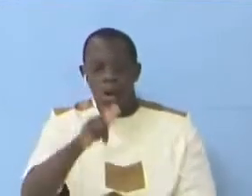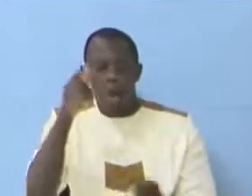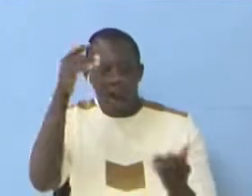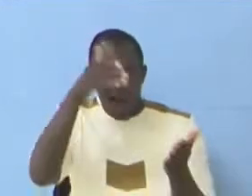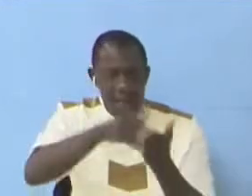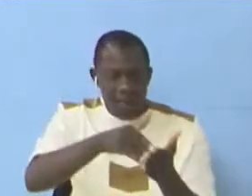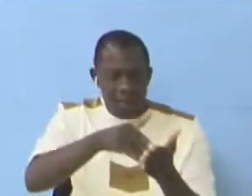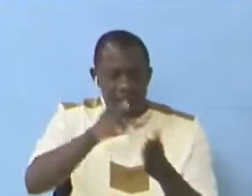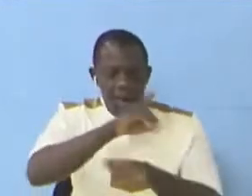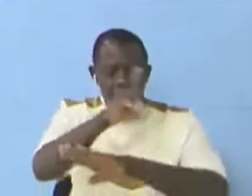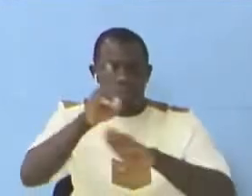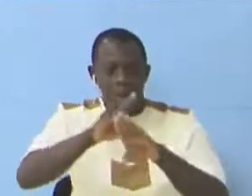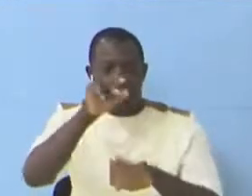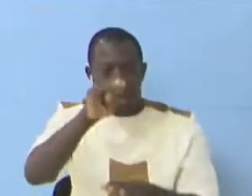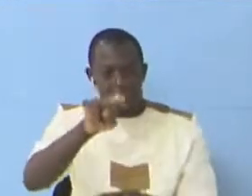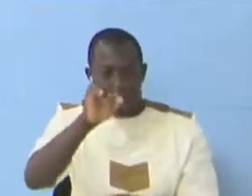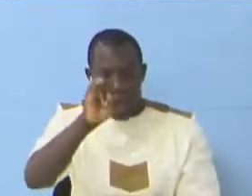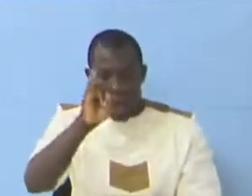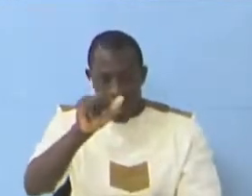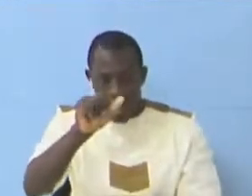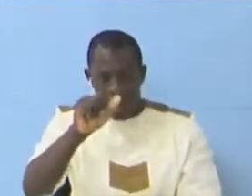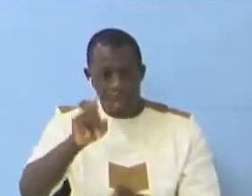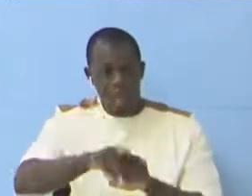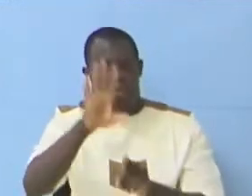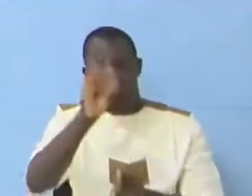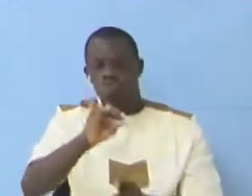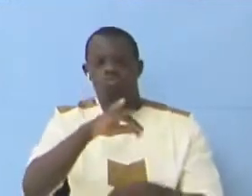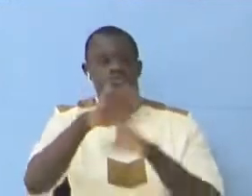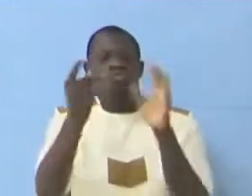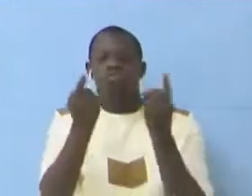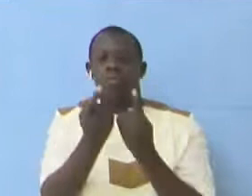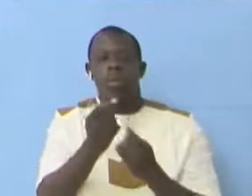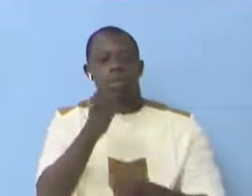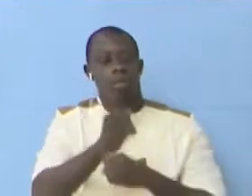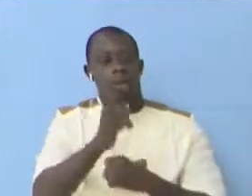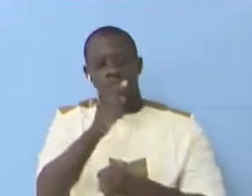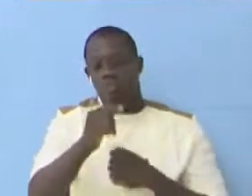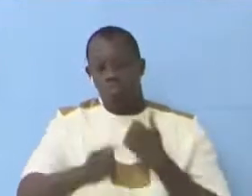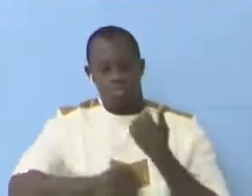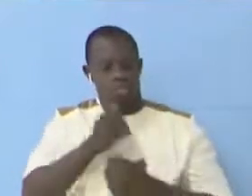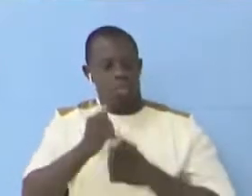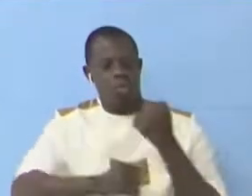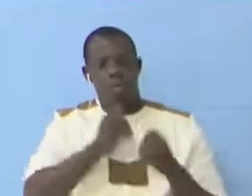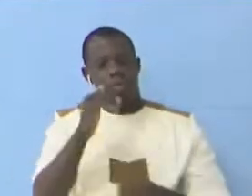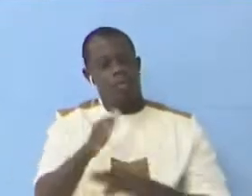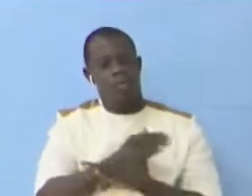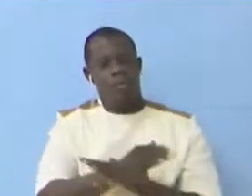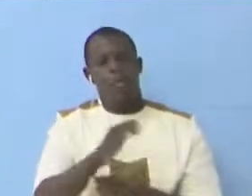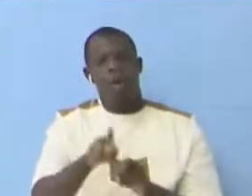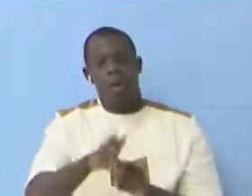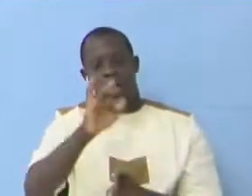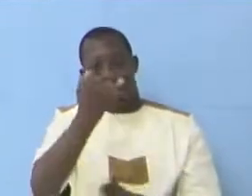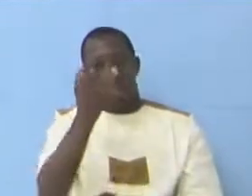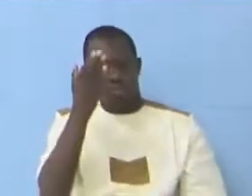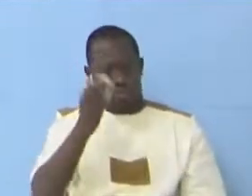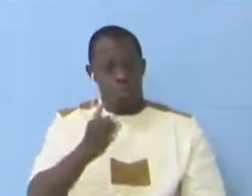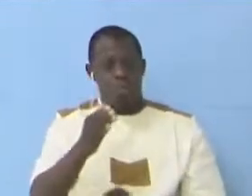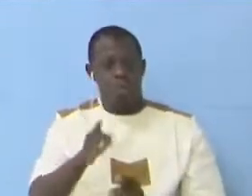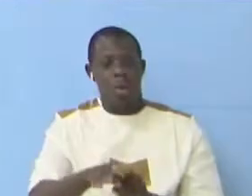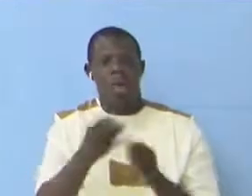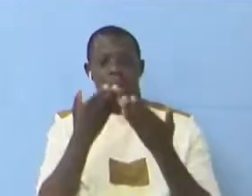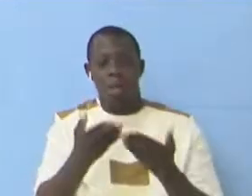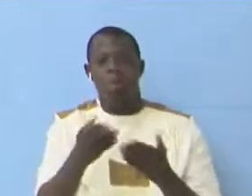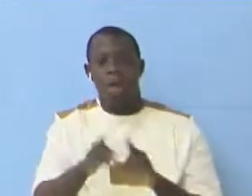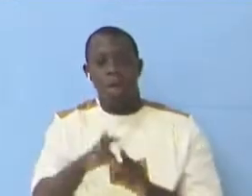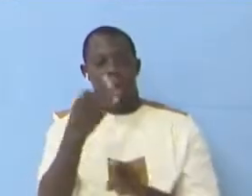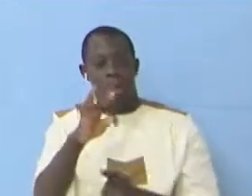ca saaroo dal ci képp koo xam ne bugga nañoo dal ci koo xam ne indi nañ la NIA rek. That is correct. loolu la. And in